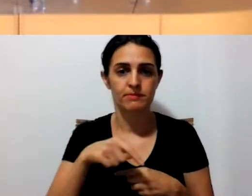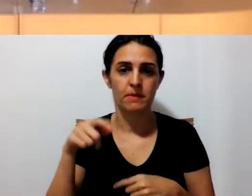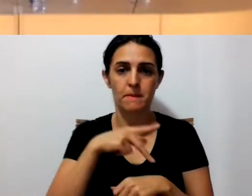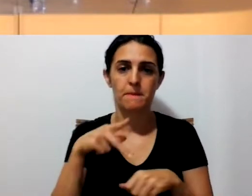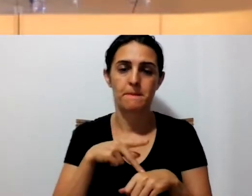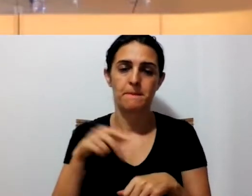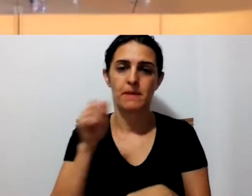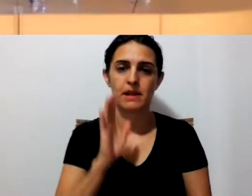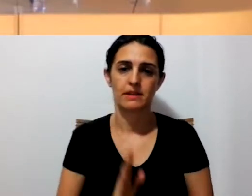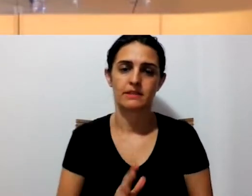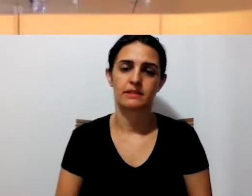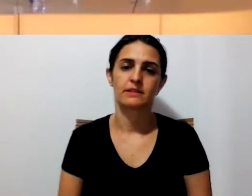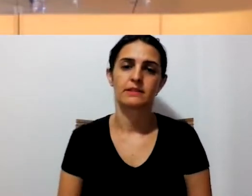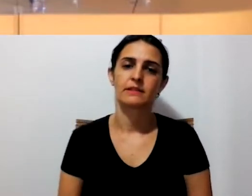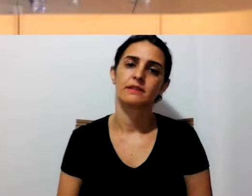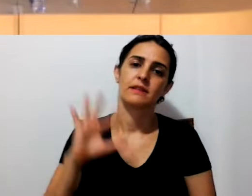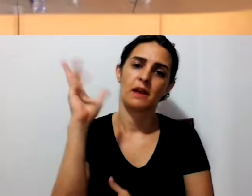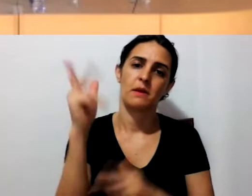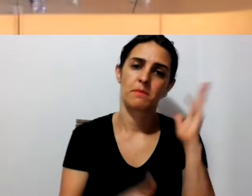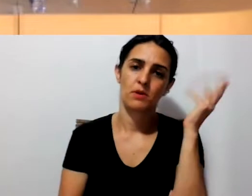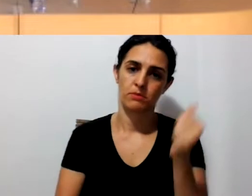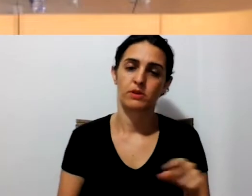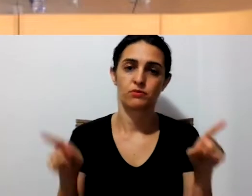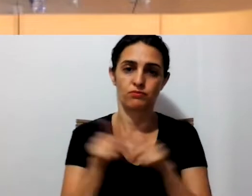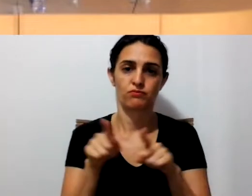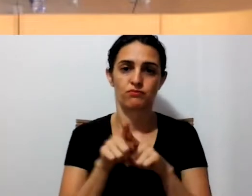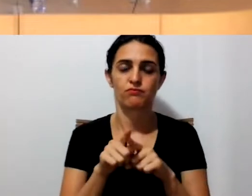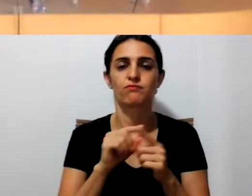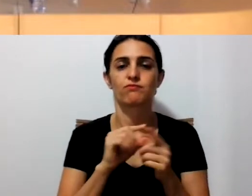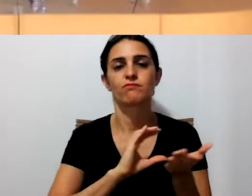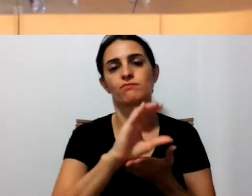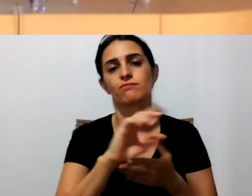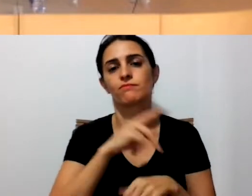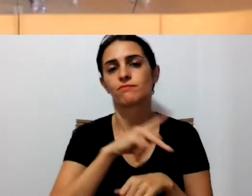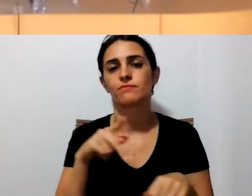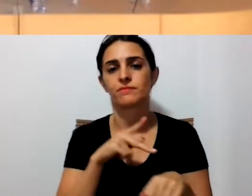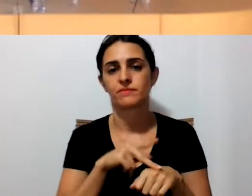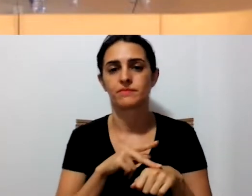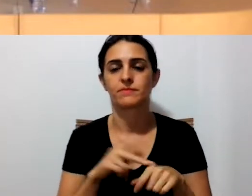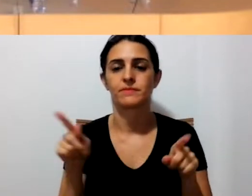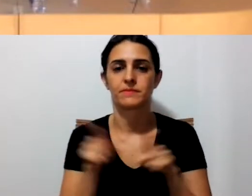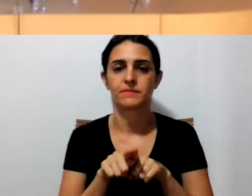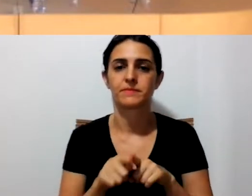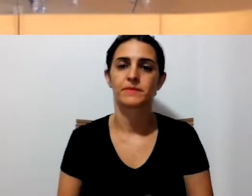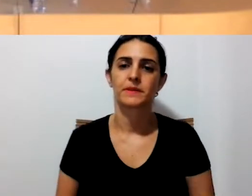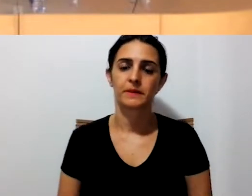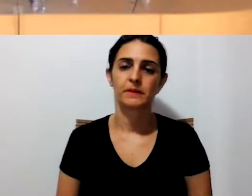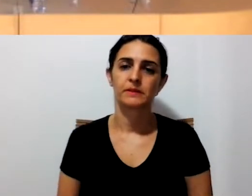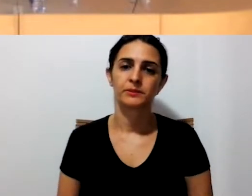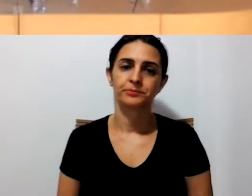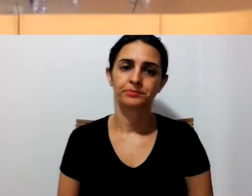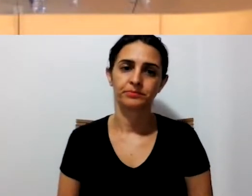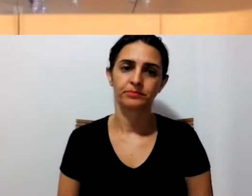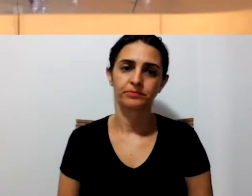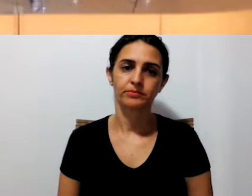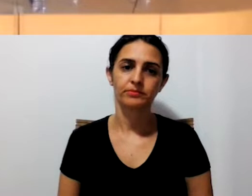presentation. But maybe you allow me to say one word what the OECD is about. The acronym, I mean, we are the masterminds of acronyms